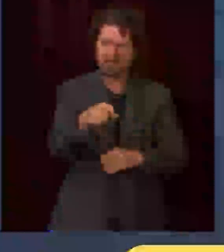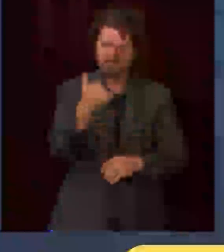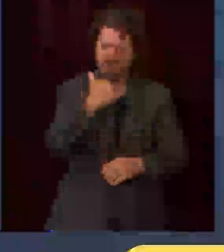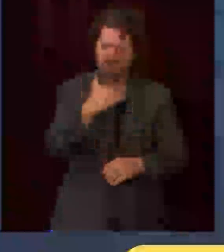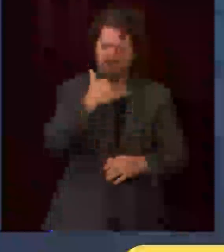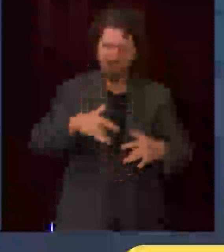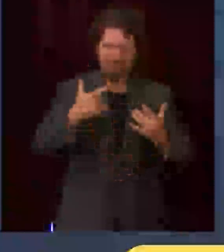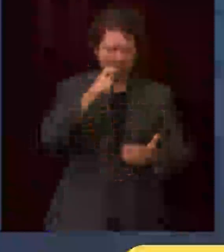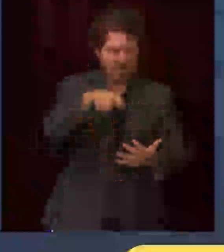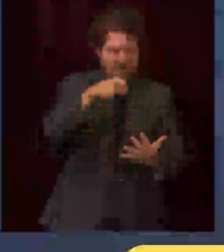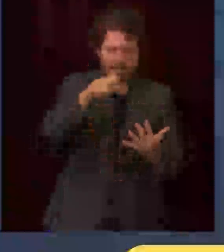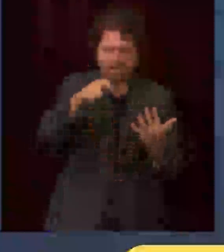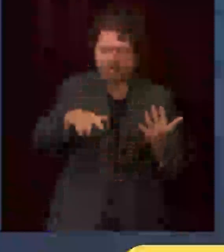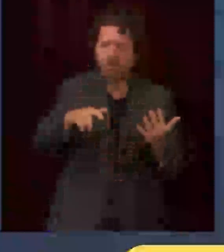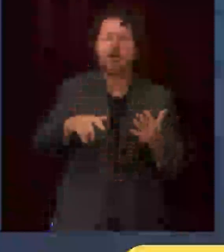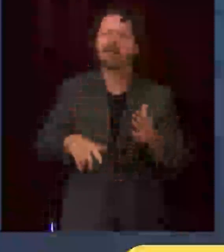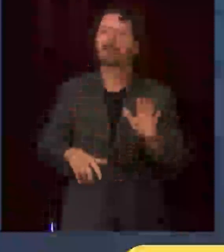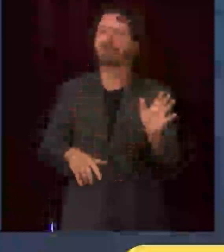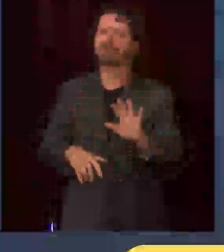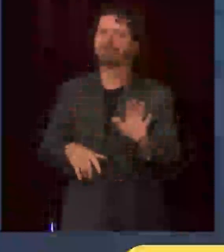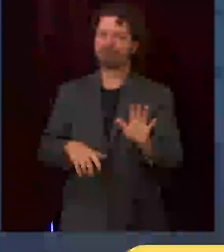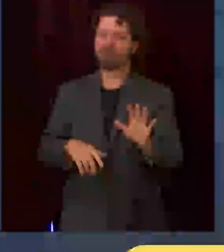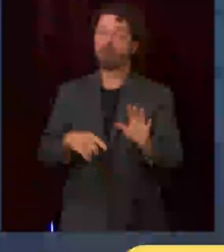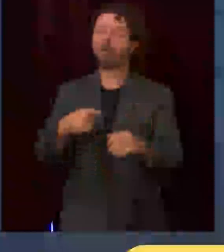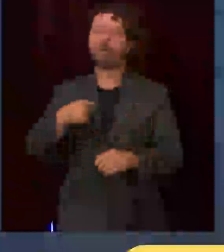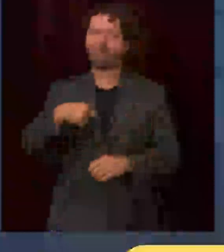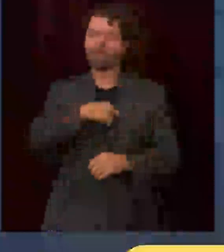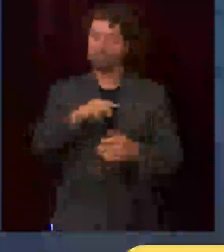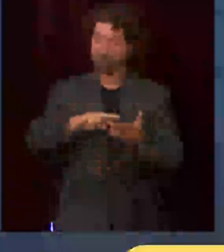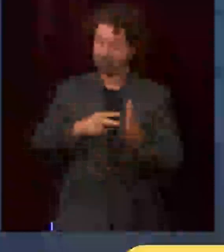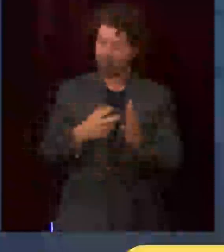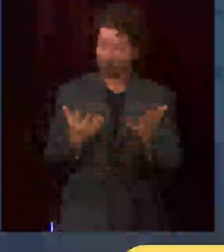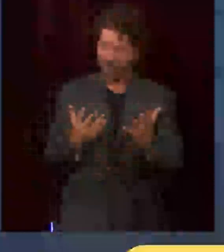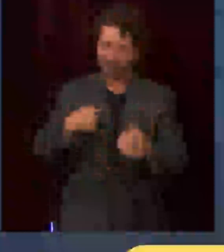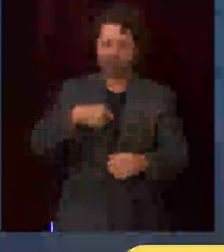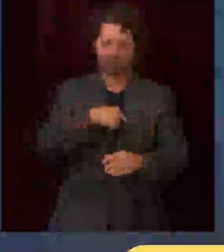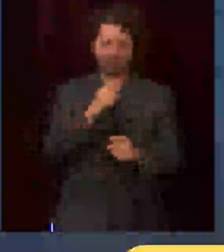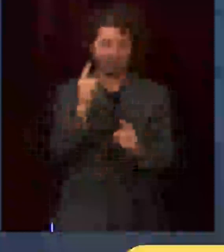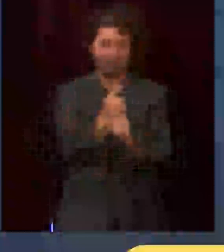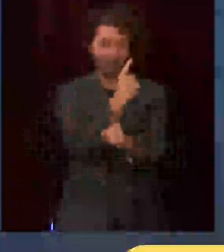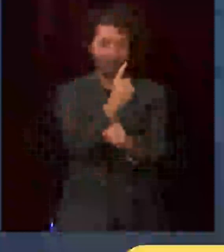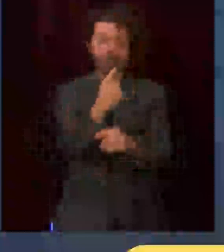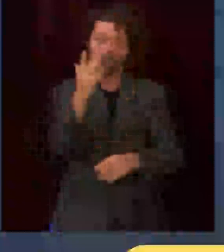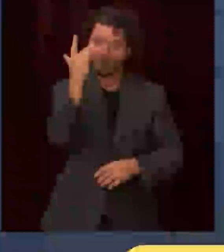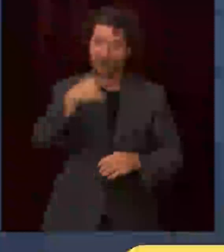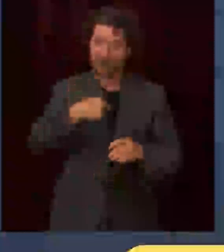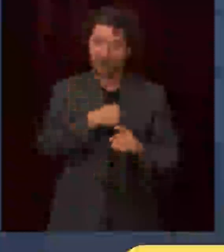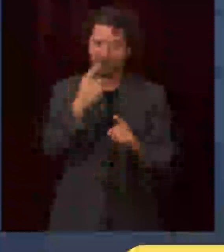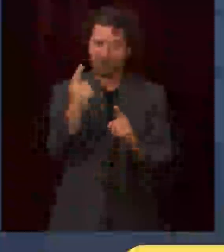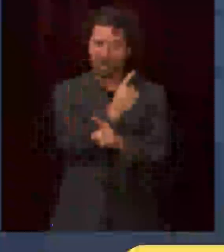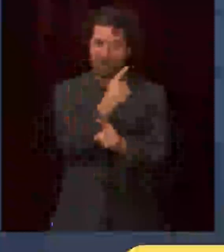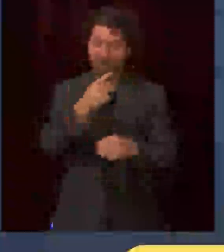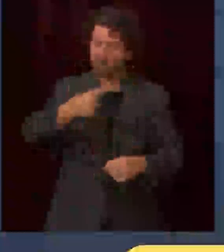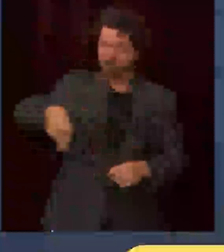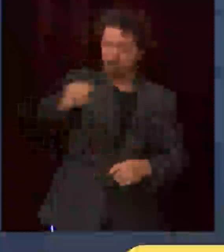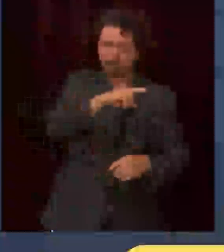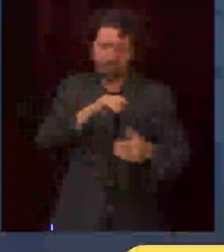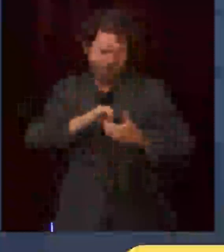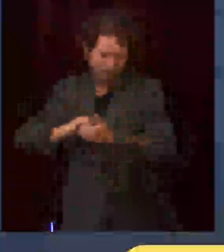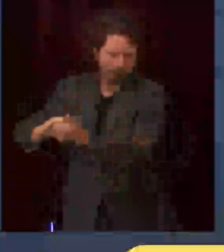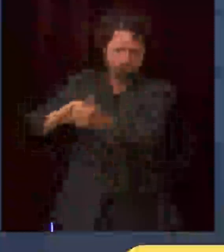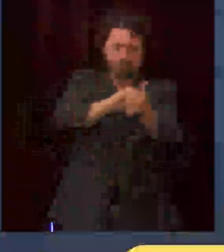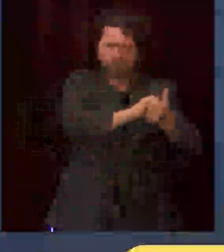this diligent phase, we can prevent this virus from springing back up. And today is another step to make